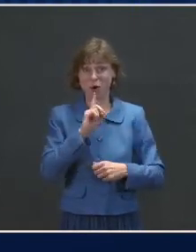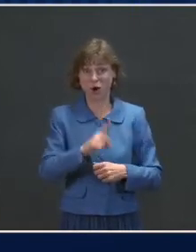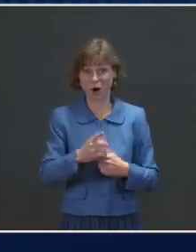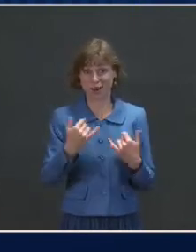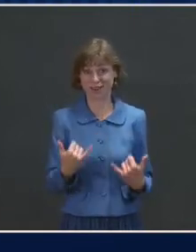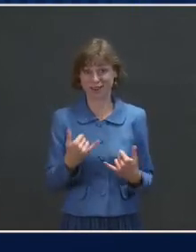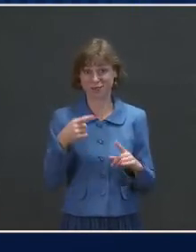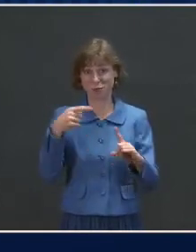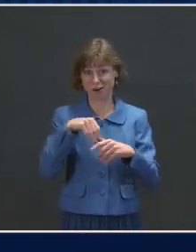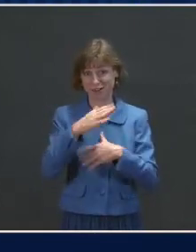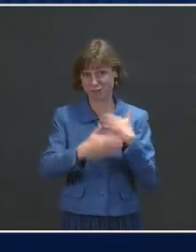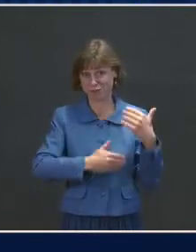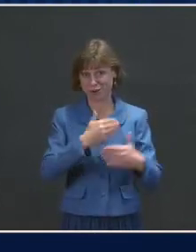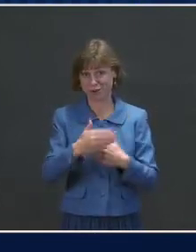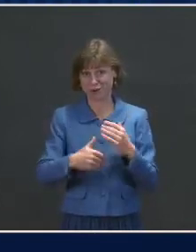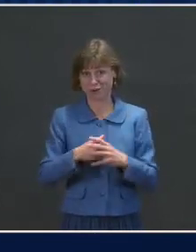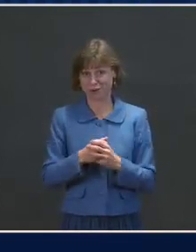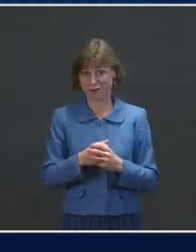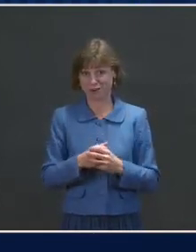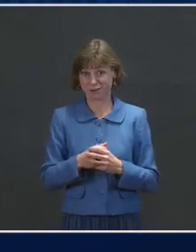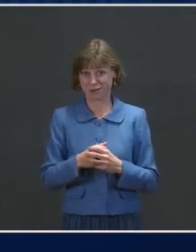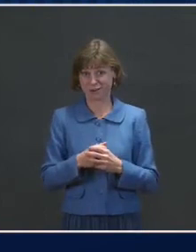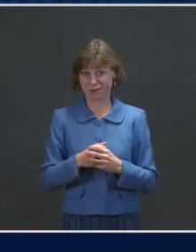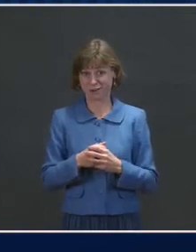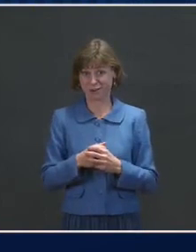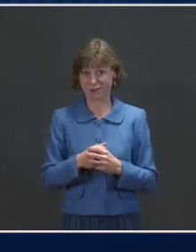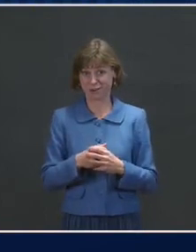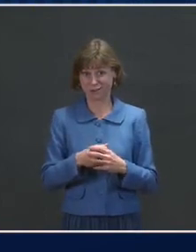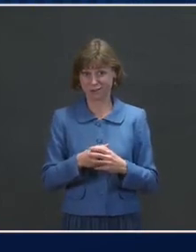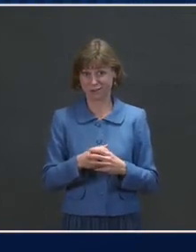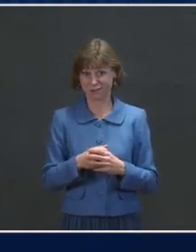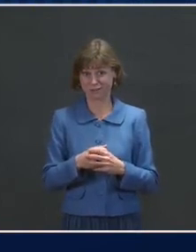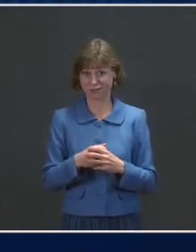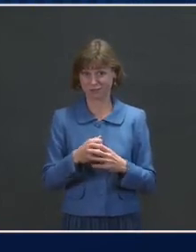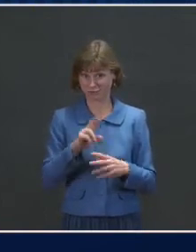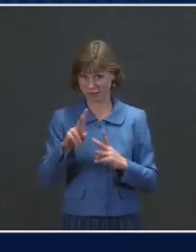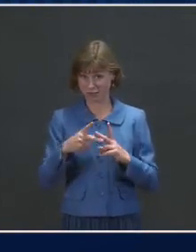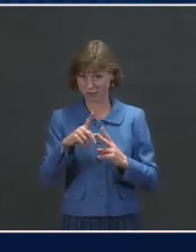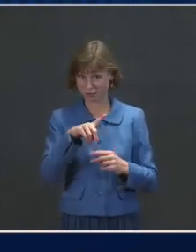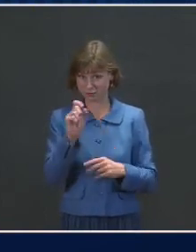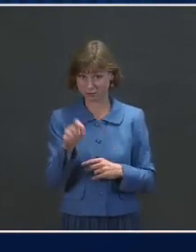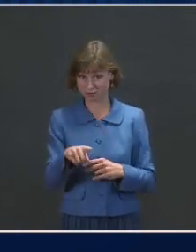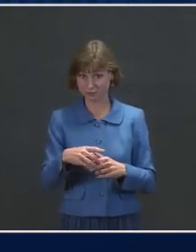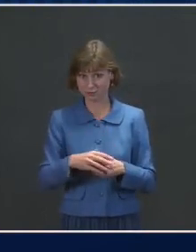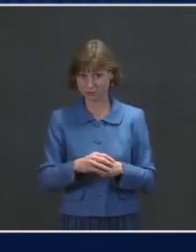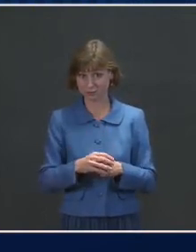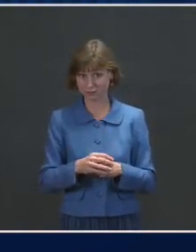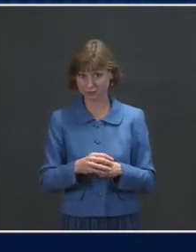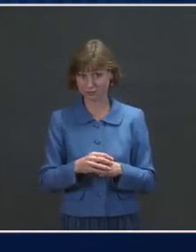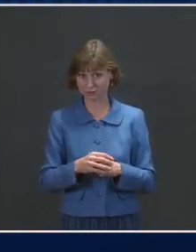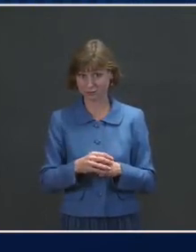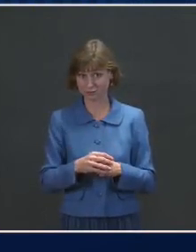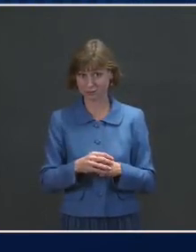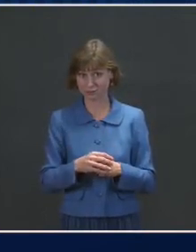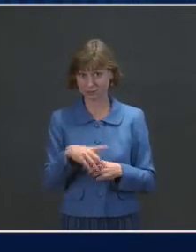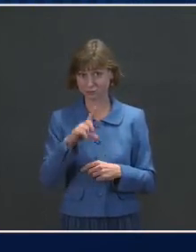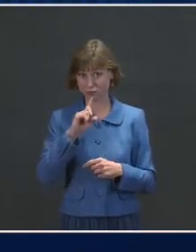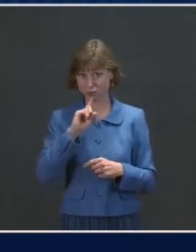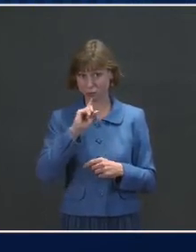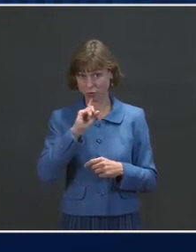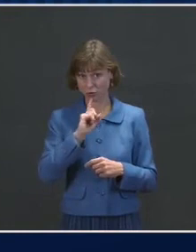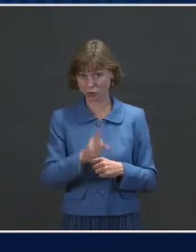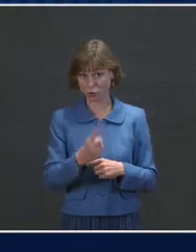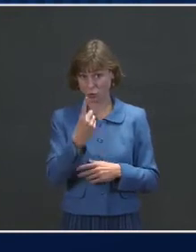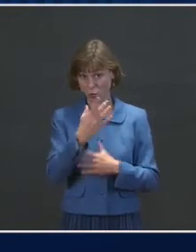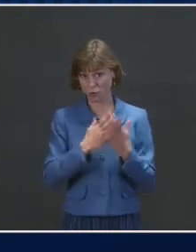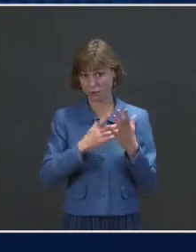sure we can continue to have a discussion about it in here. And then say your second question one more time. 60,000. Sure. Well, one of the pieces